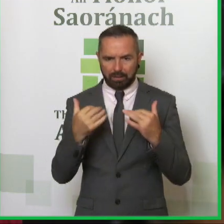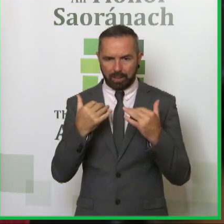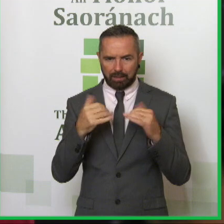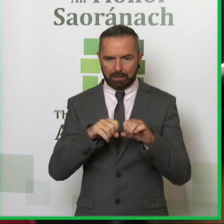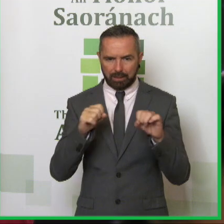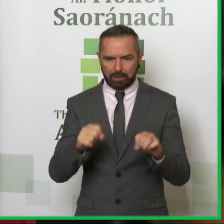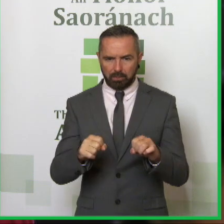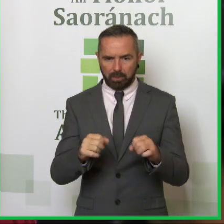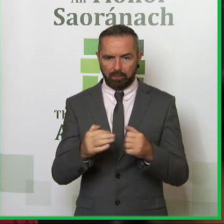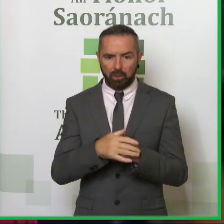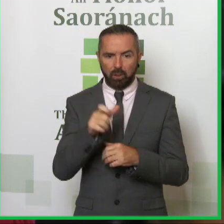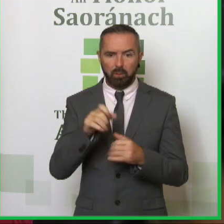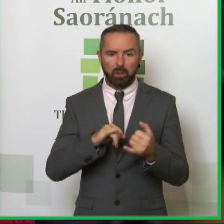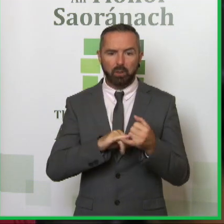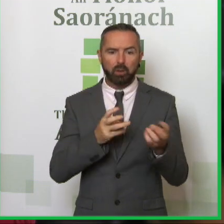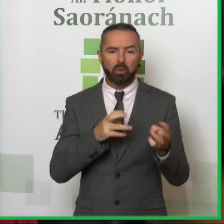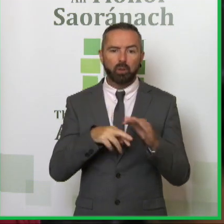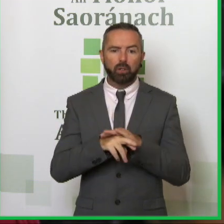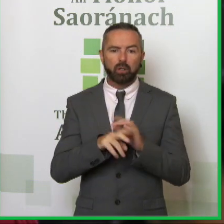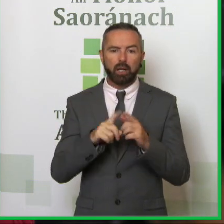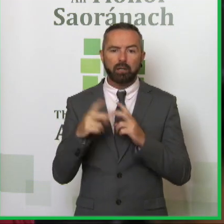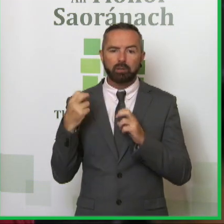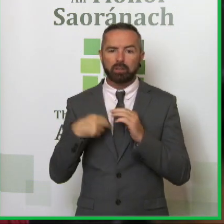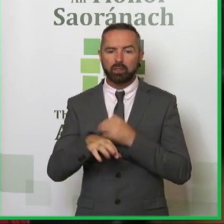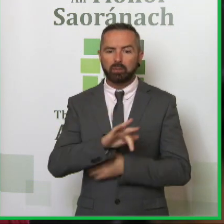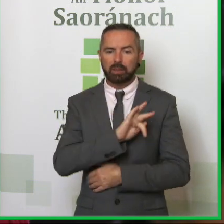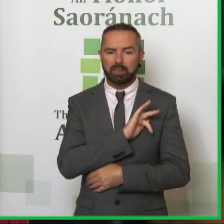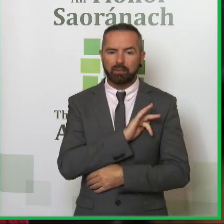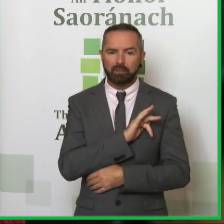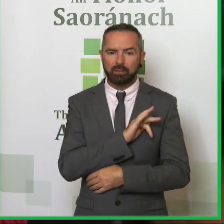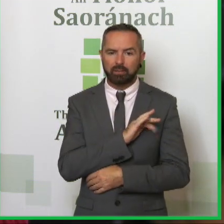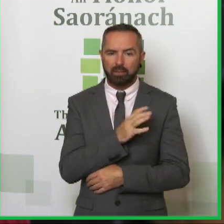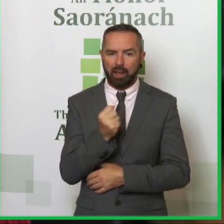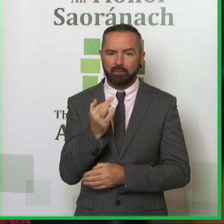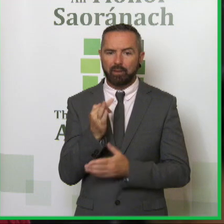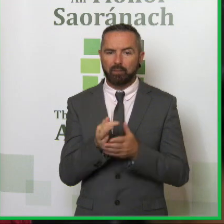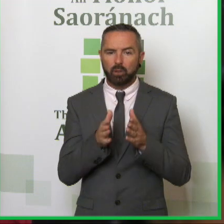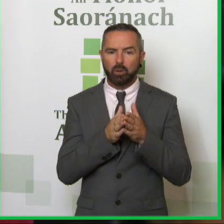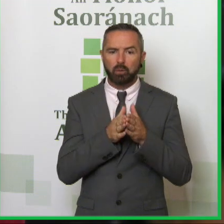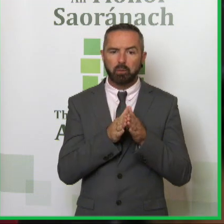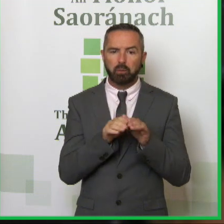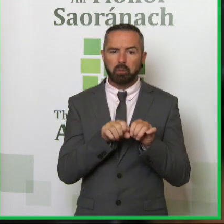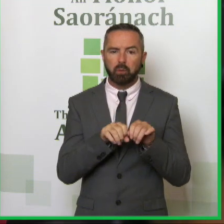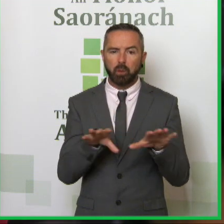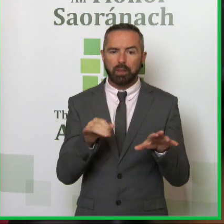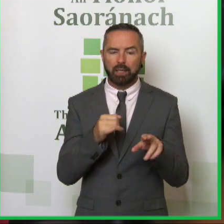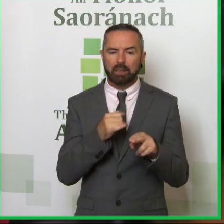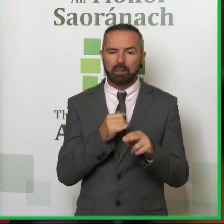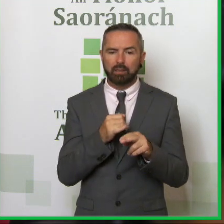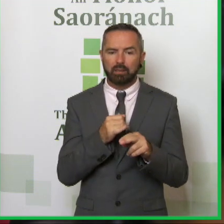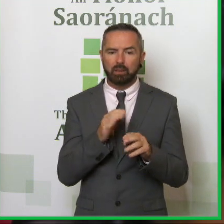for someone who's been a worker and a researcher and has had a couple of publications in